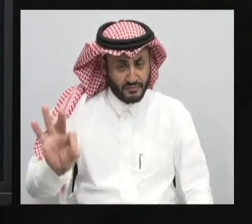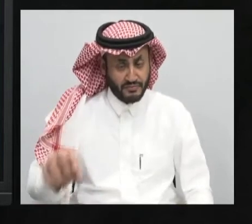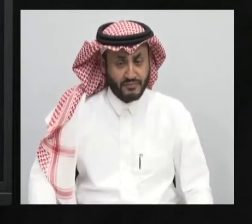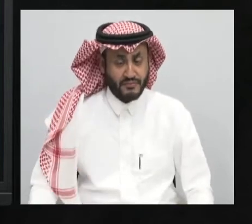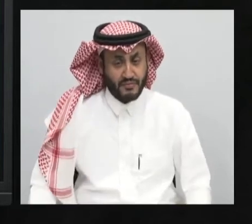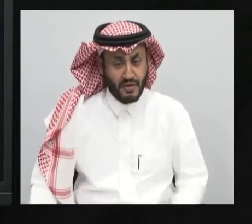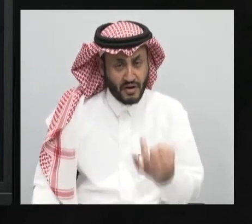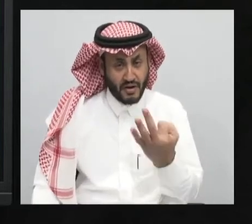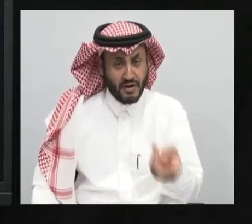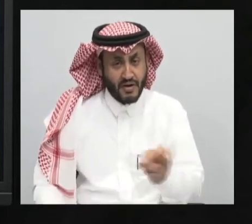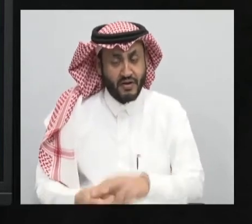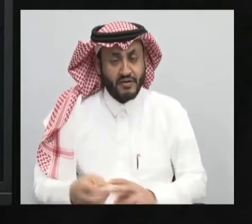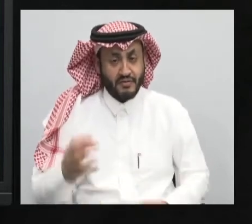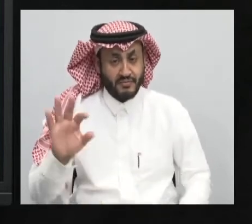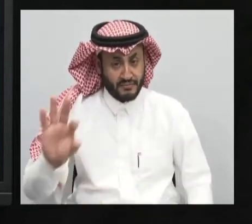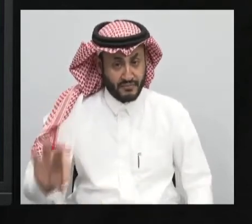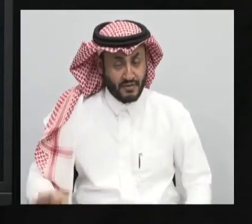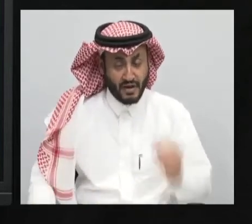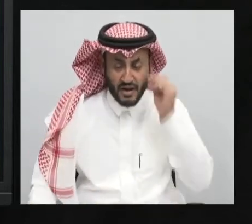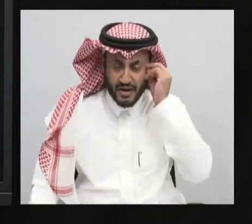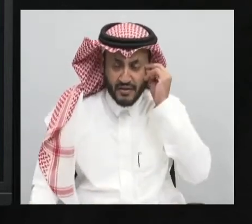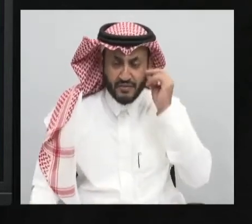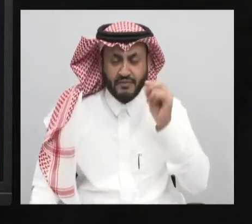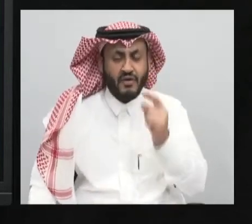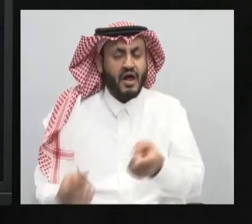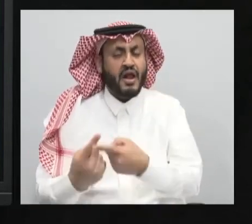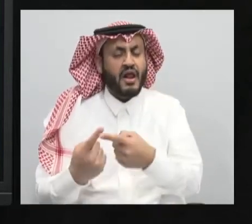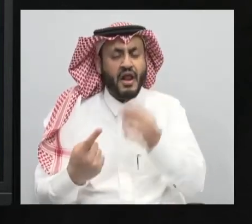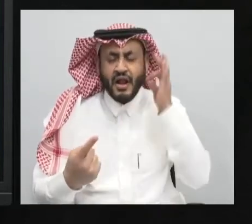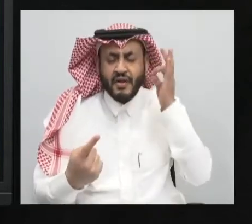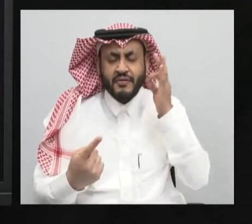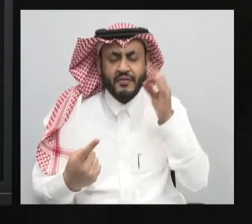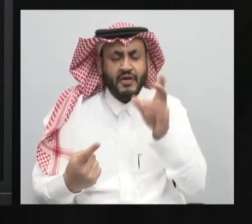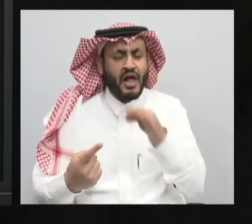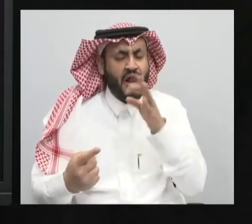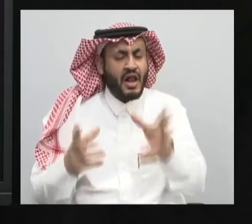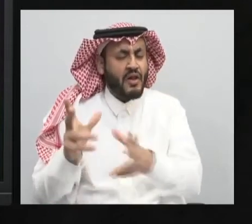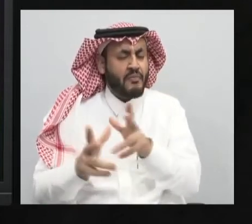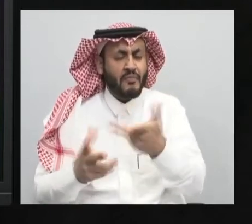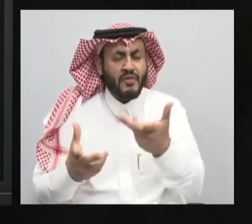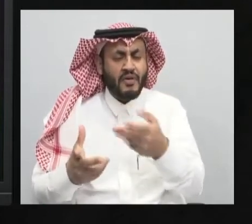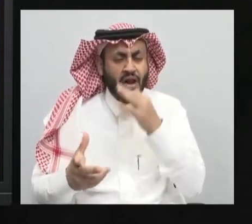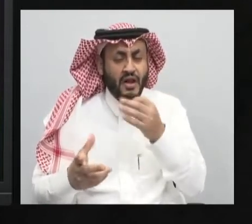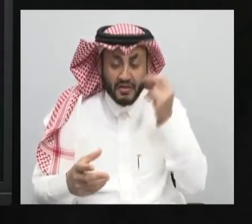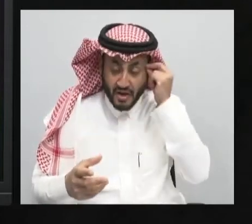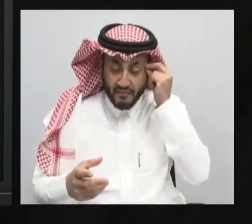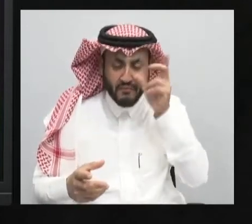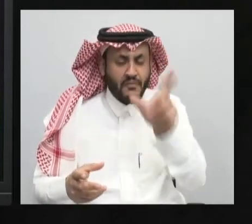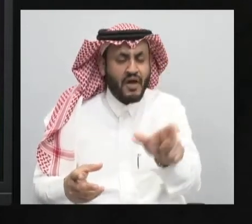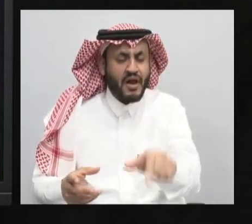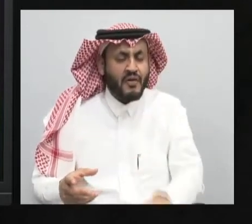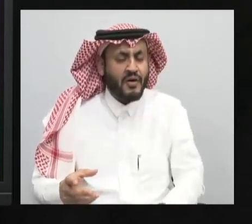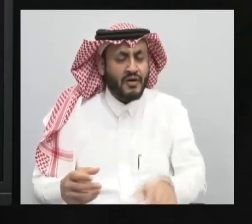conversation, 8 speakers. You will listen. Number one, you will hear what is this person saying. And